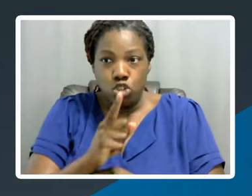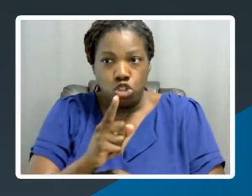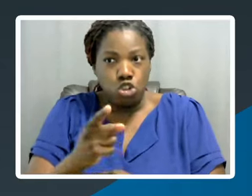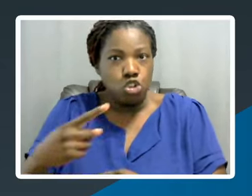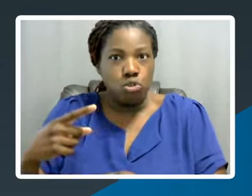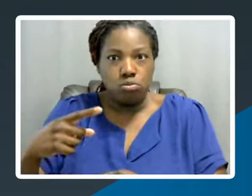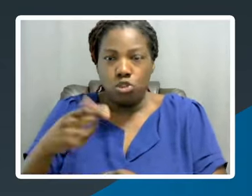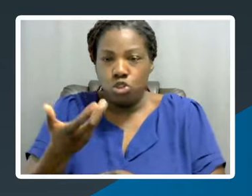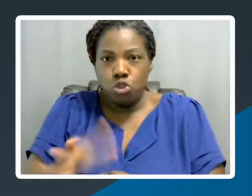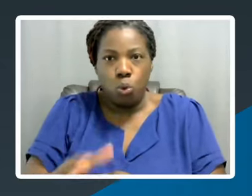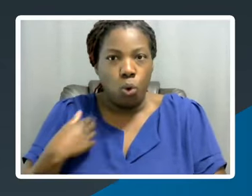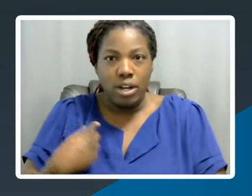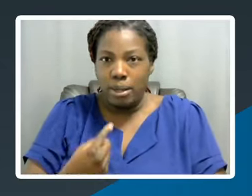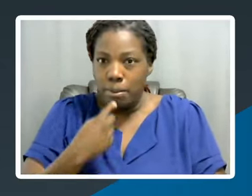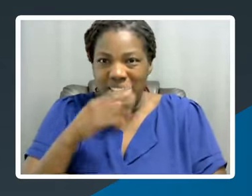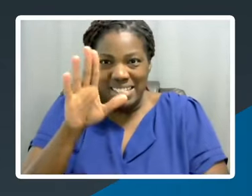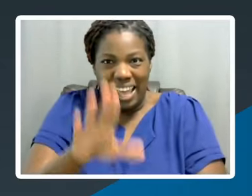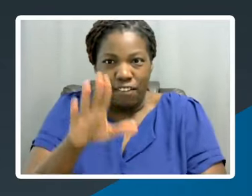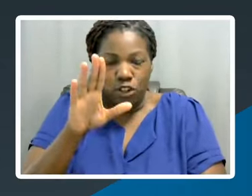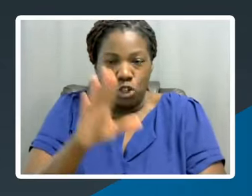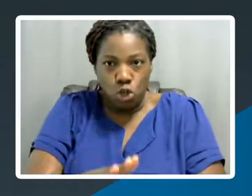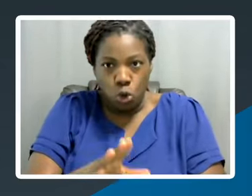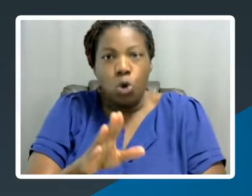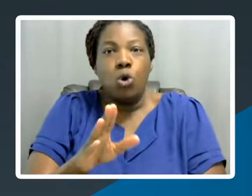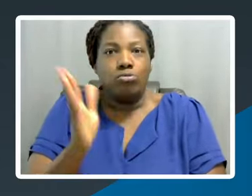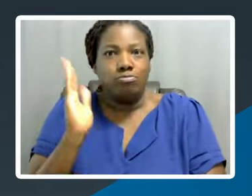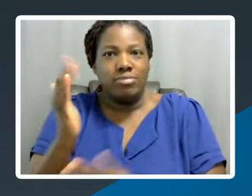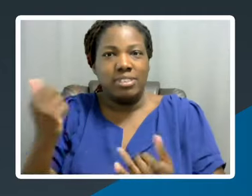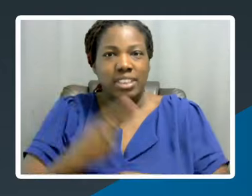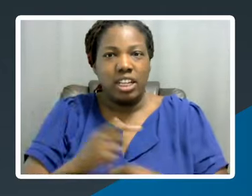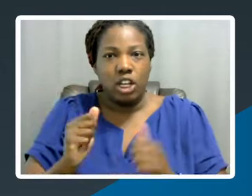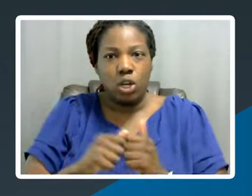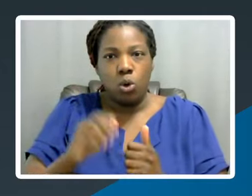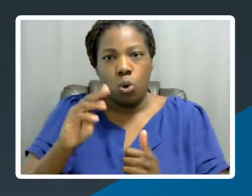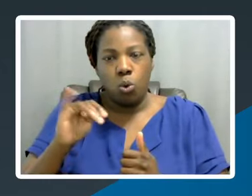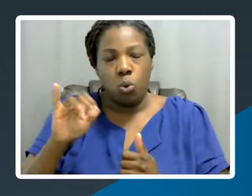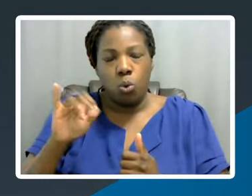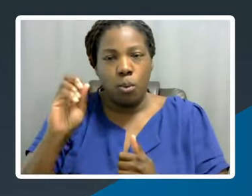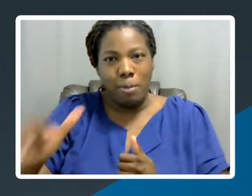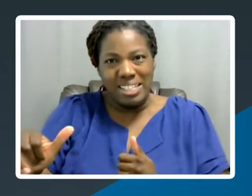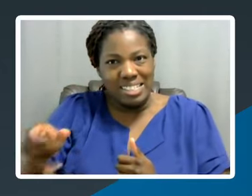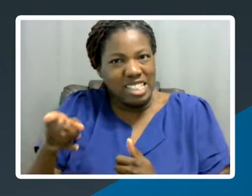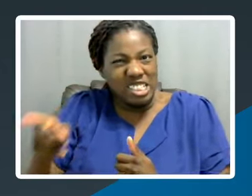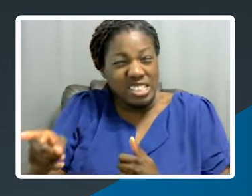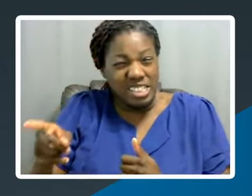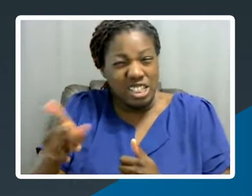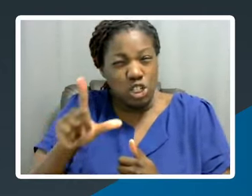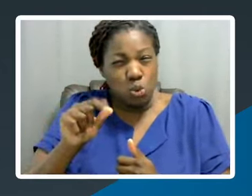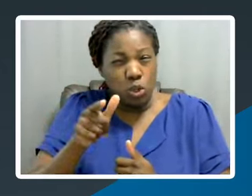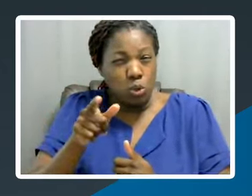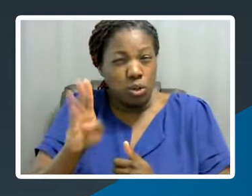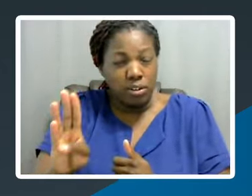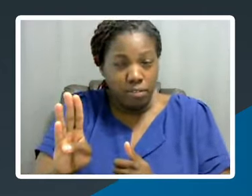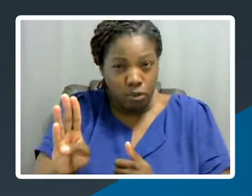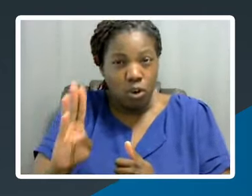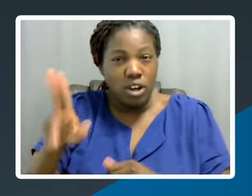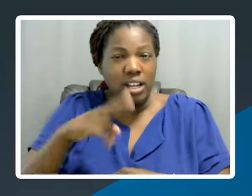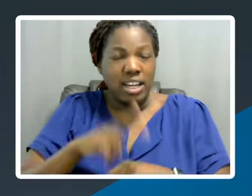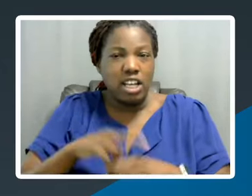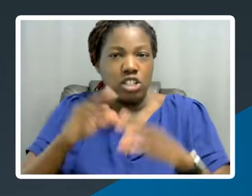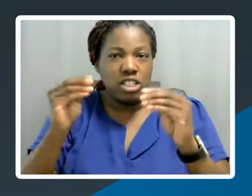the afternoon keynote today with Missy Testerman. She is our 2024 National Teacher